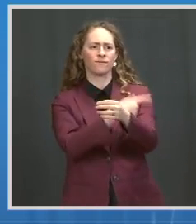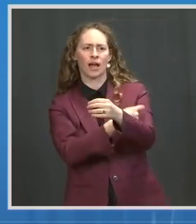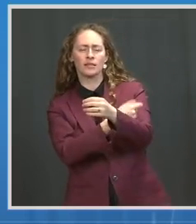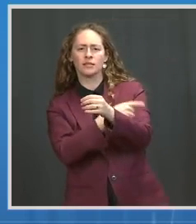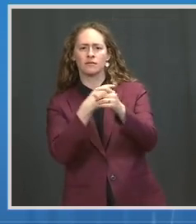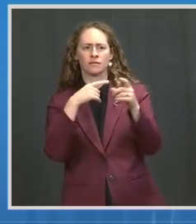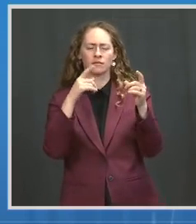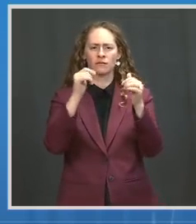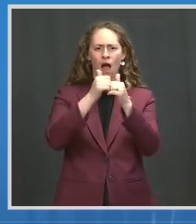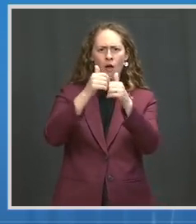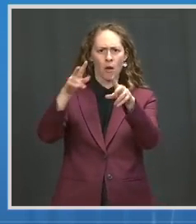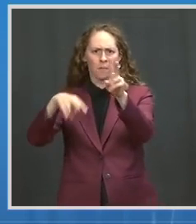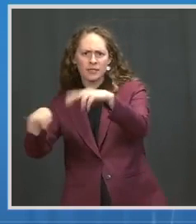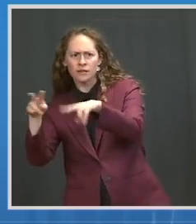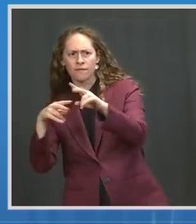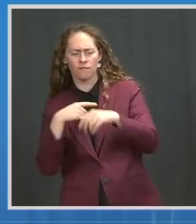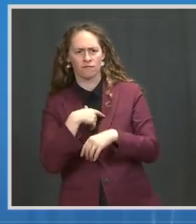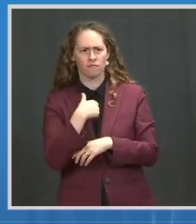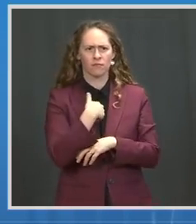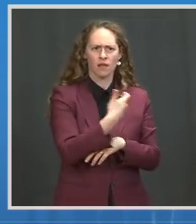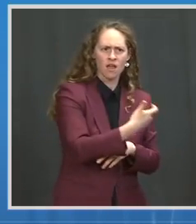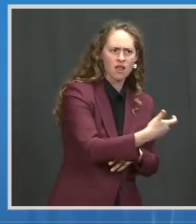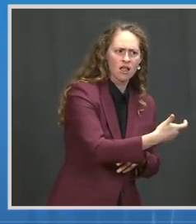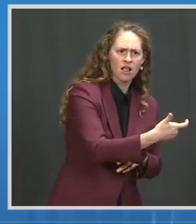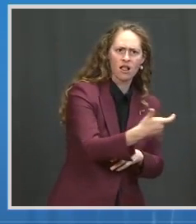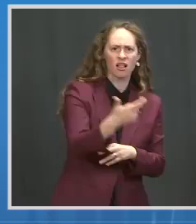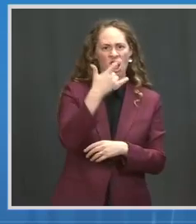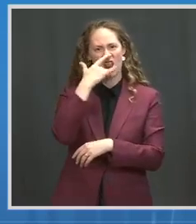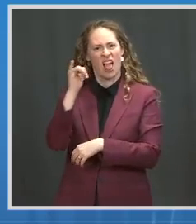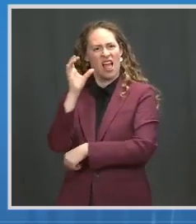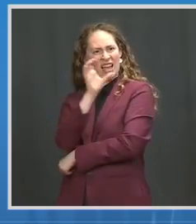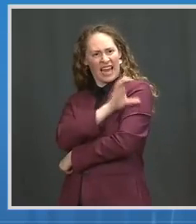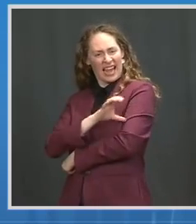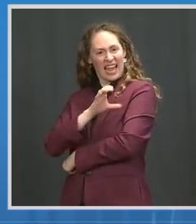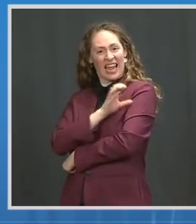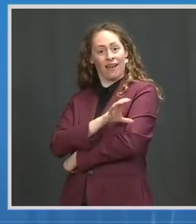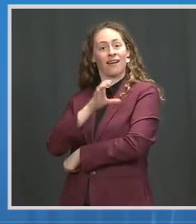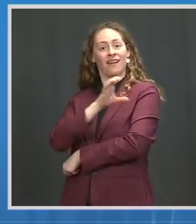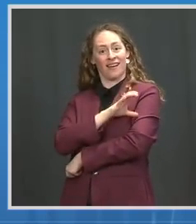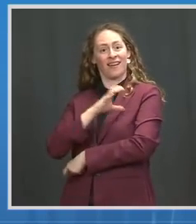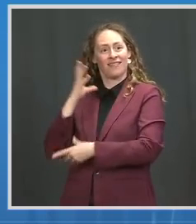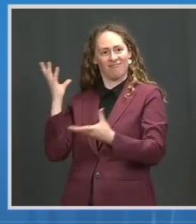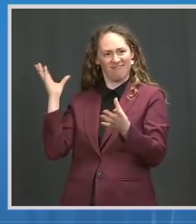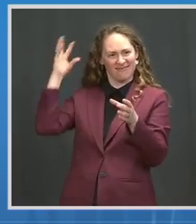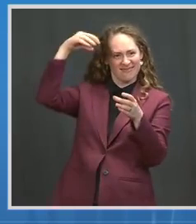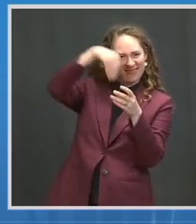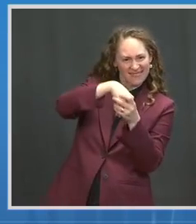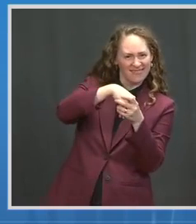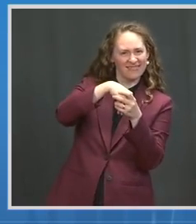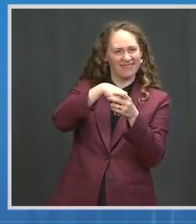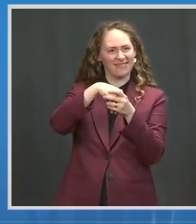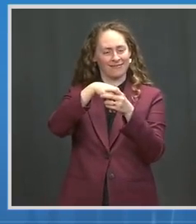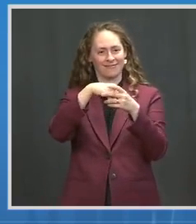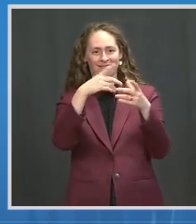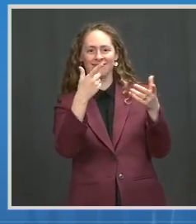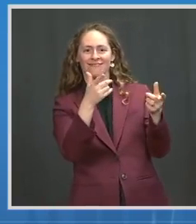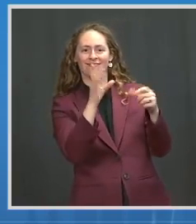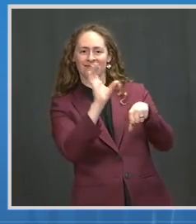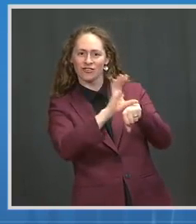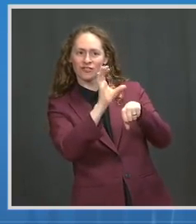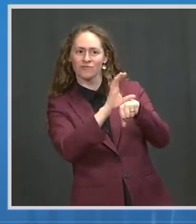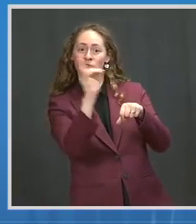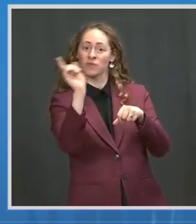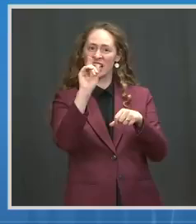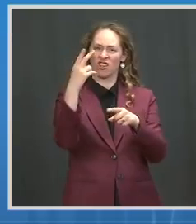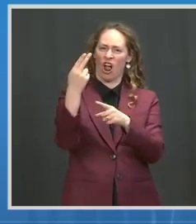within the Abyssinian Baptist Church in the middle of Harlem. So it is happening in sight.